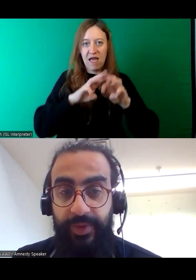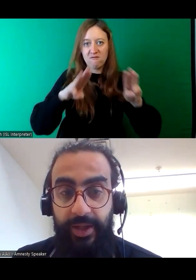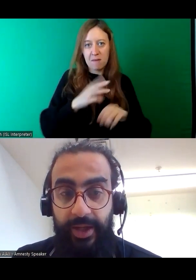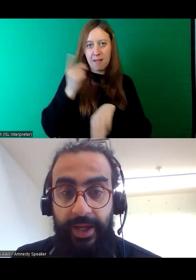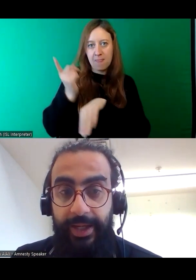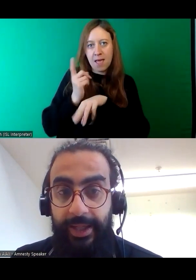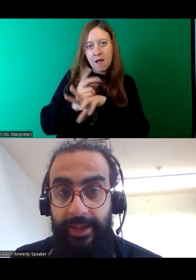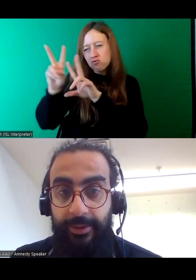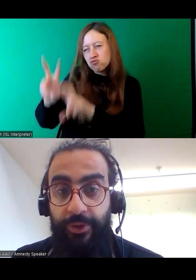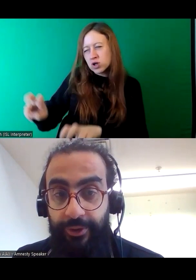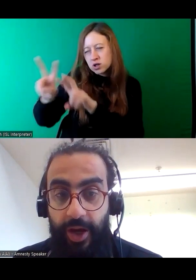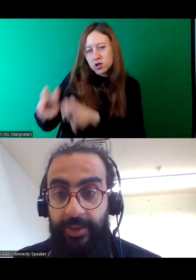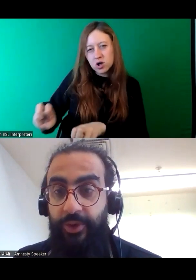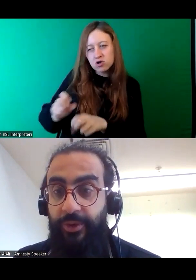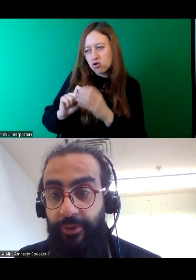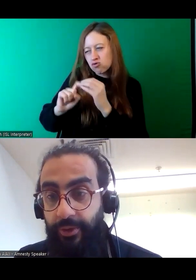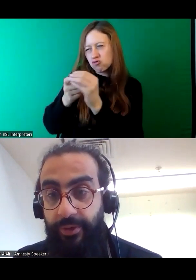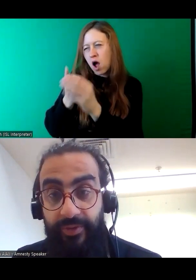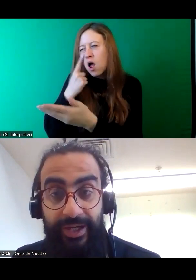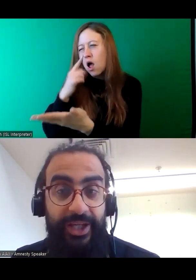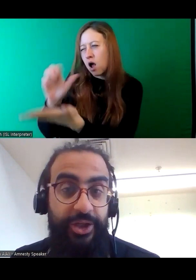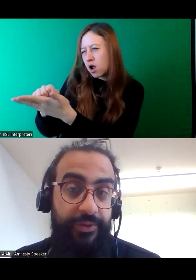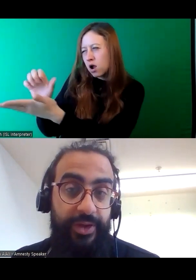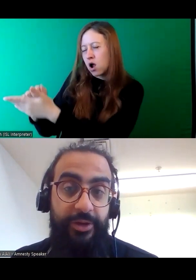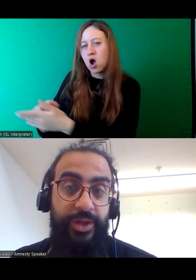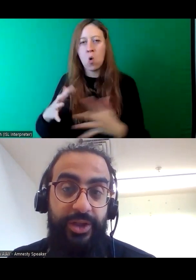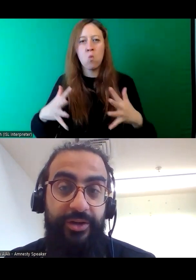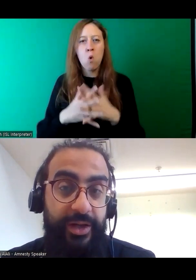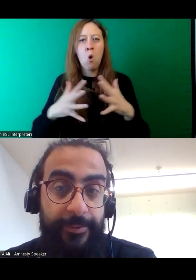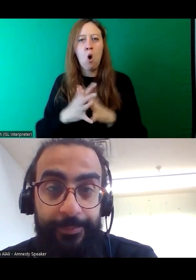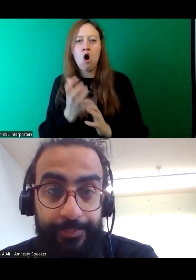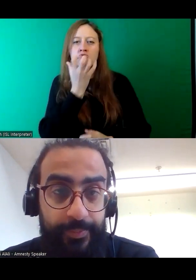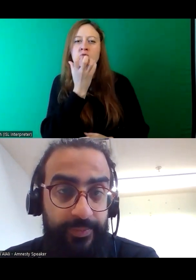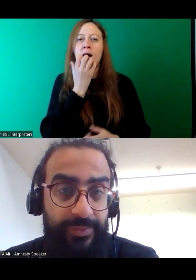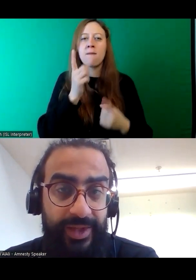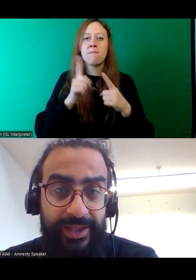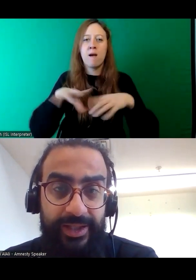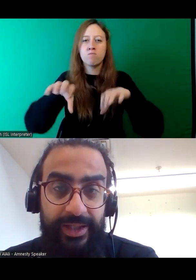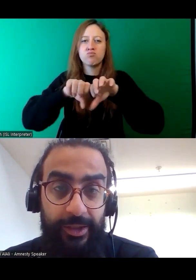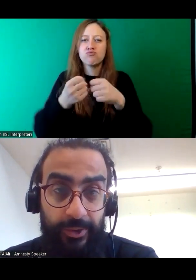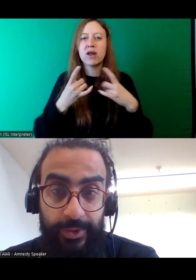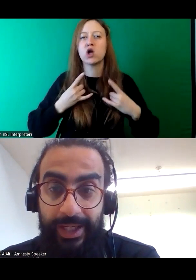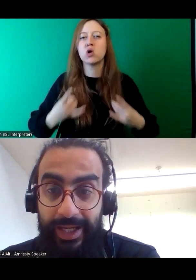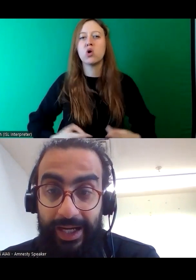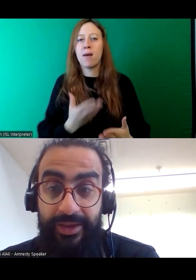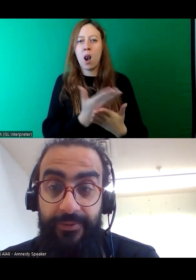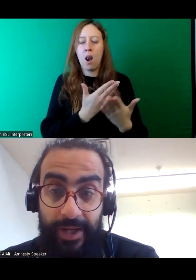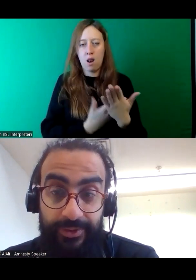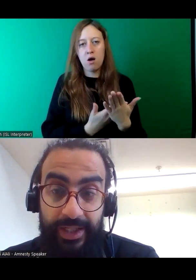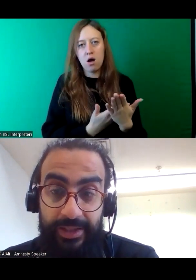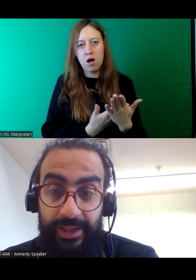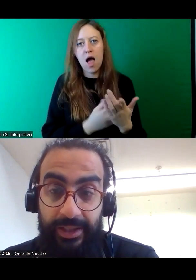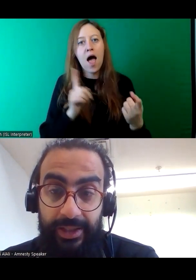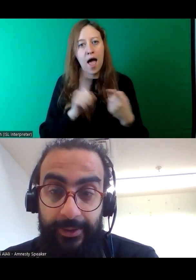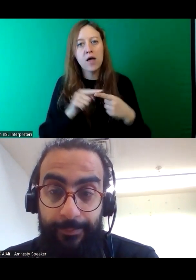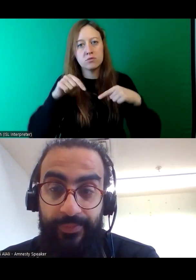document war crimes or the violation of the humanitarian law. And they found